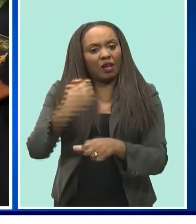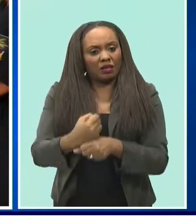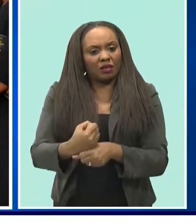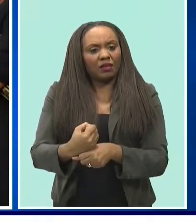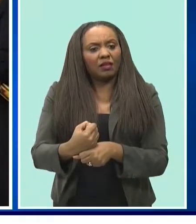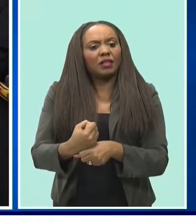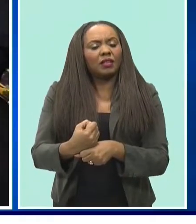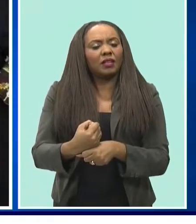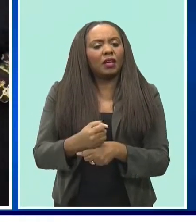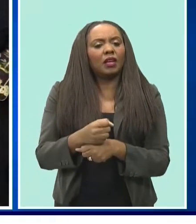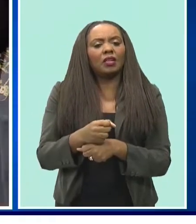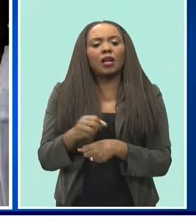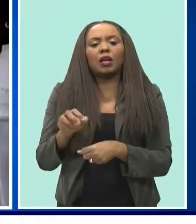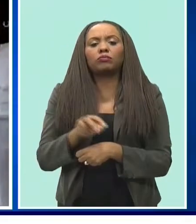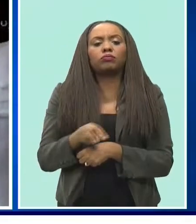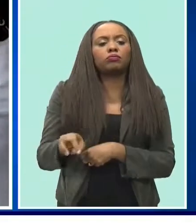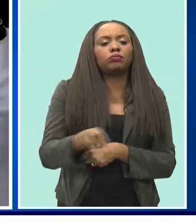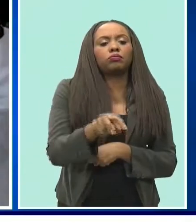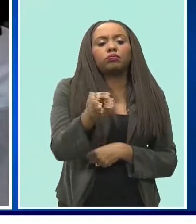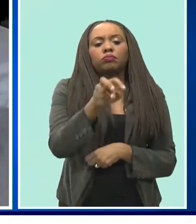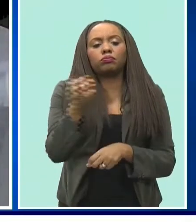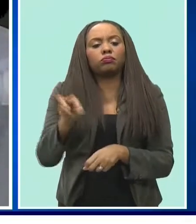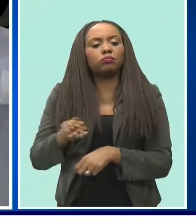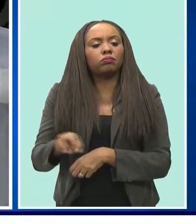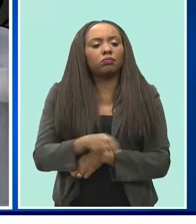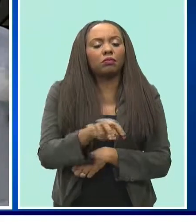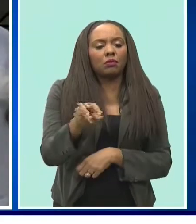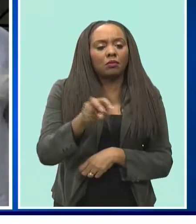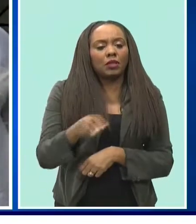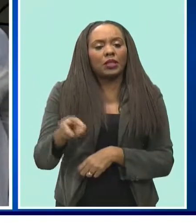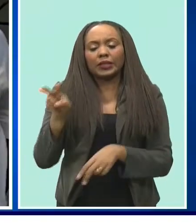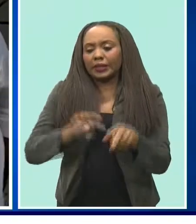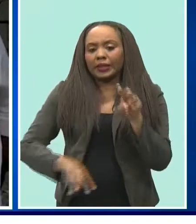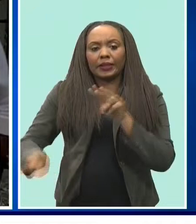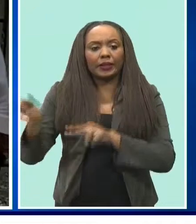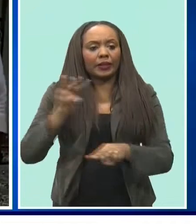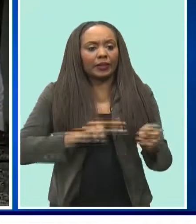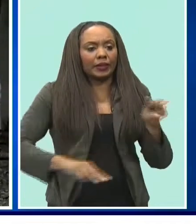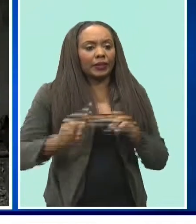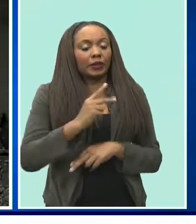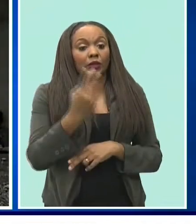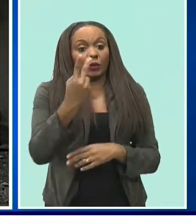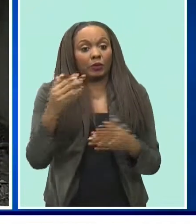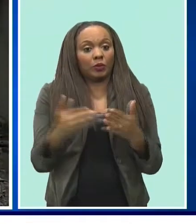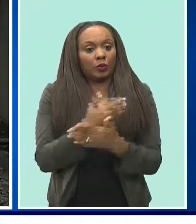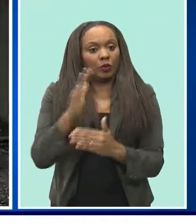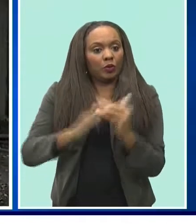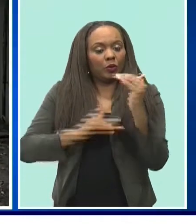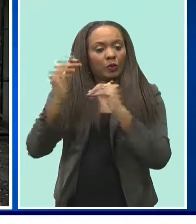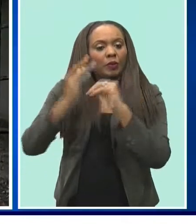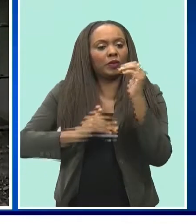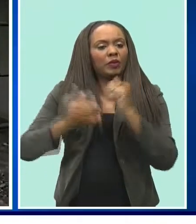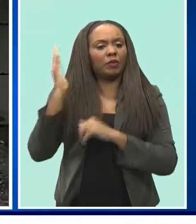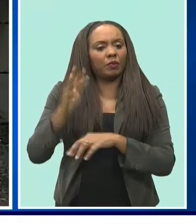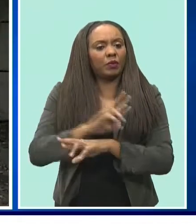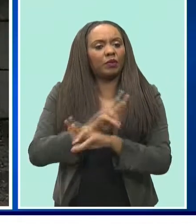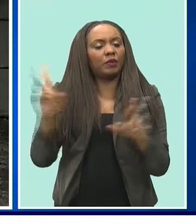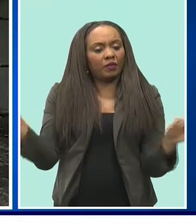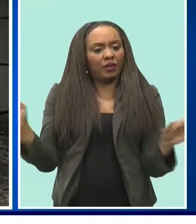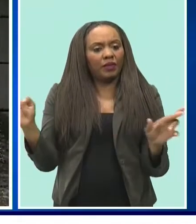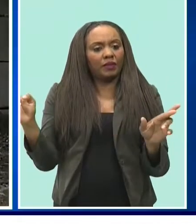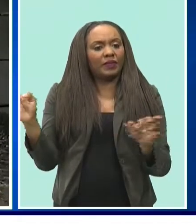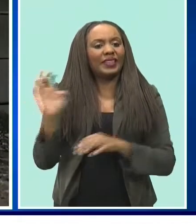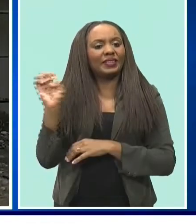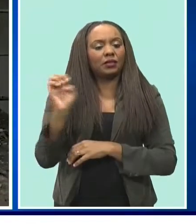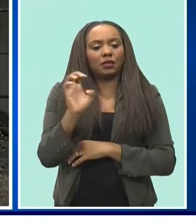complex, Prime Minister Motley and officials of the Childcare Board toured the facility, including 2 new buildings that should be ready for occupation